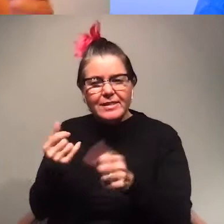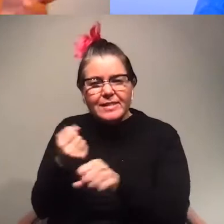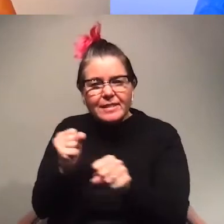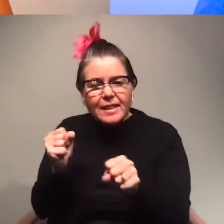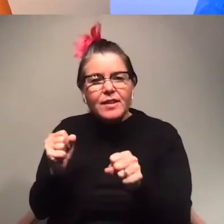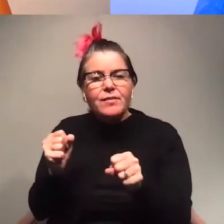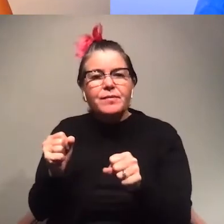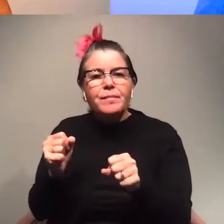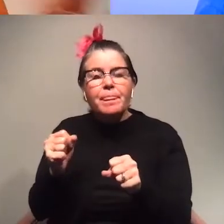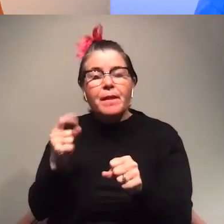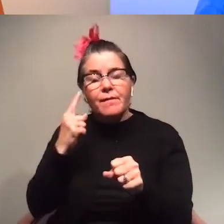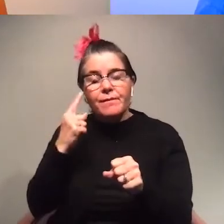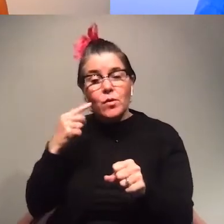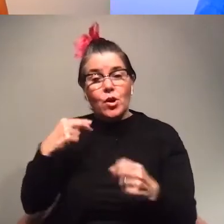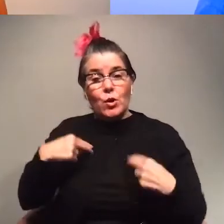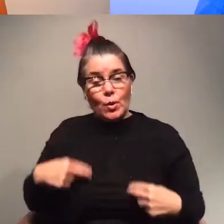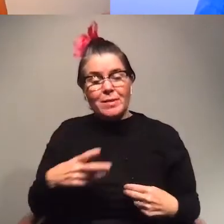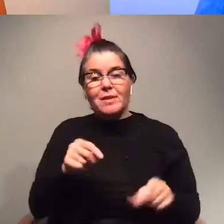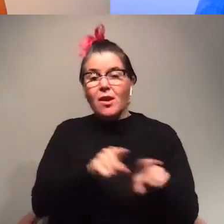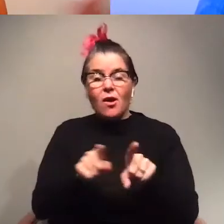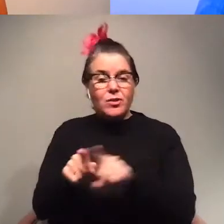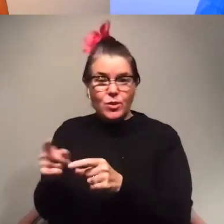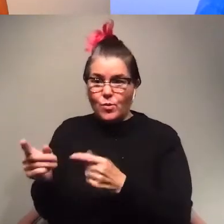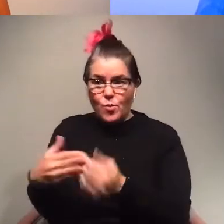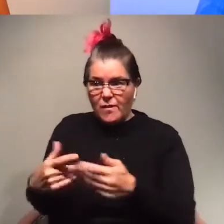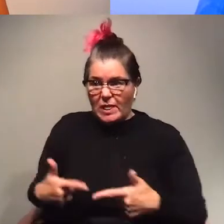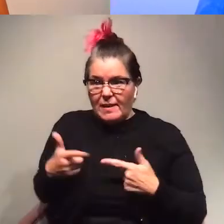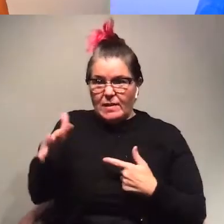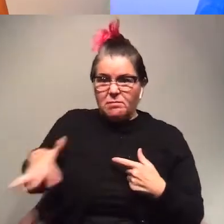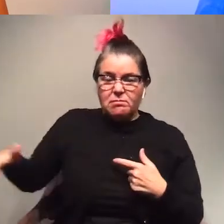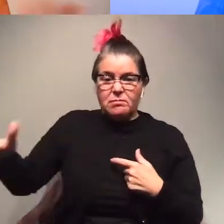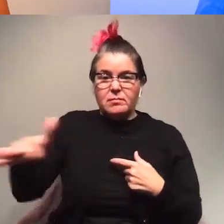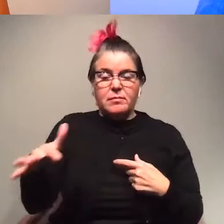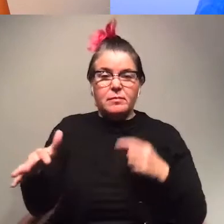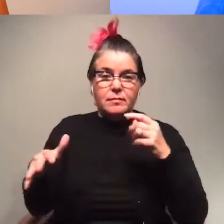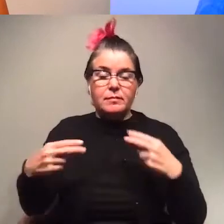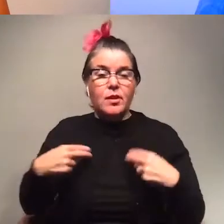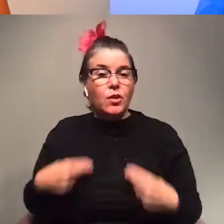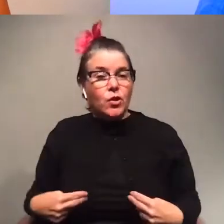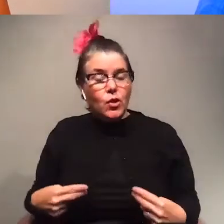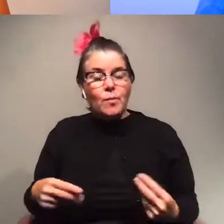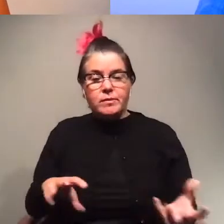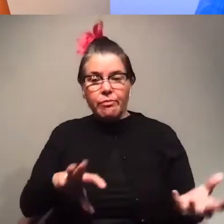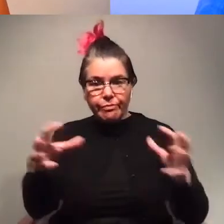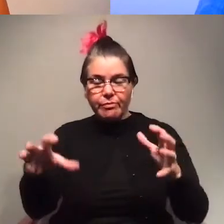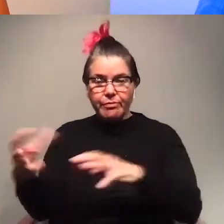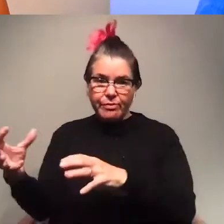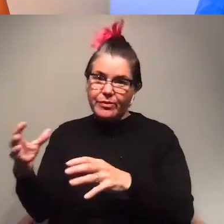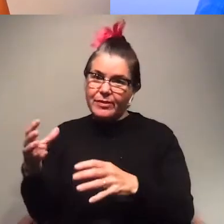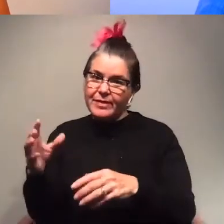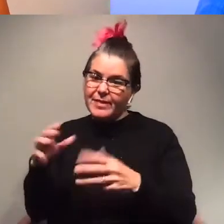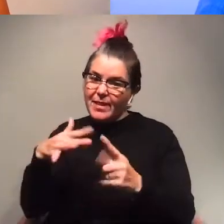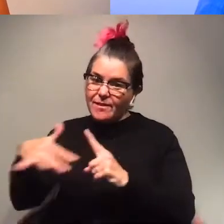just for us as humans, but also for anything else that's living there. Because, humans disrupt a lot of